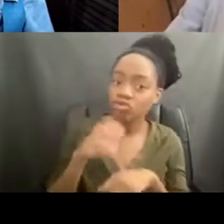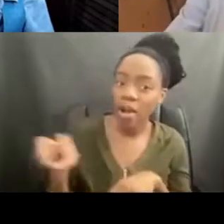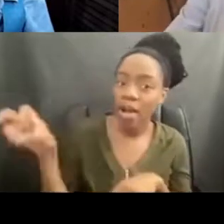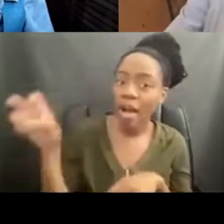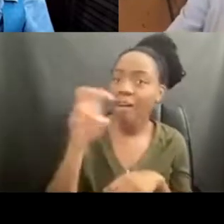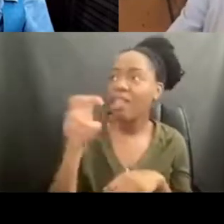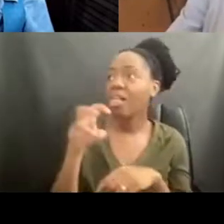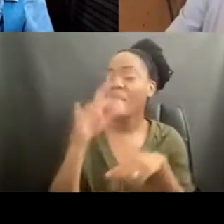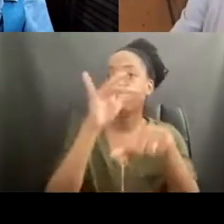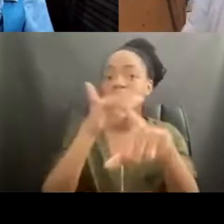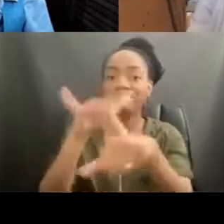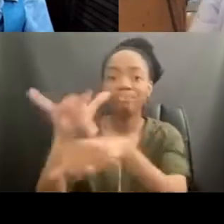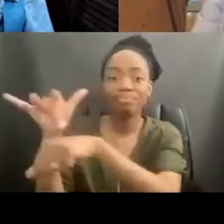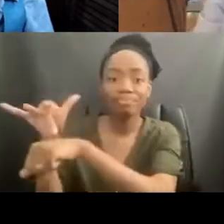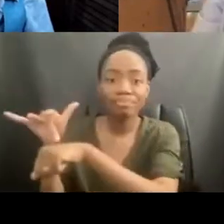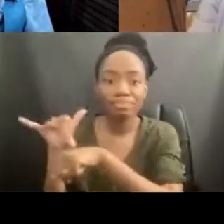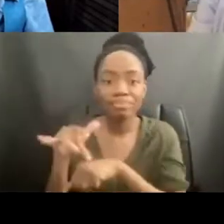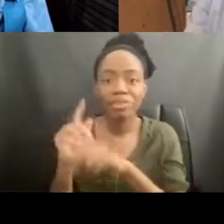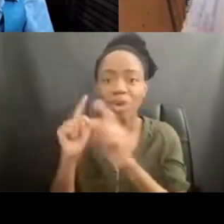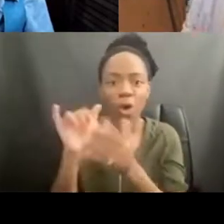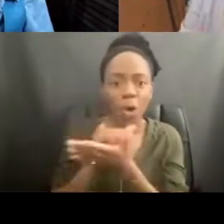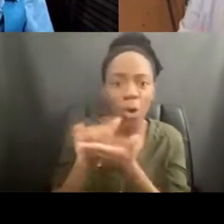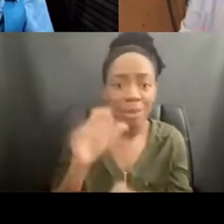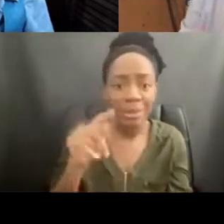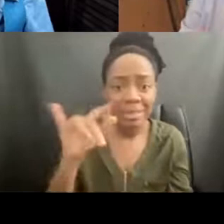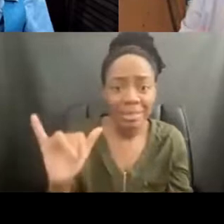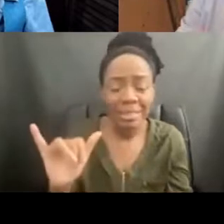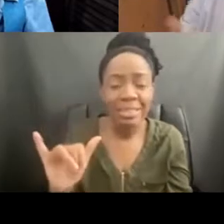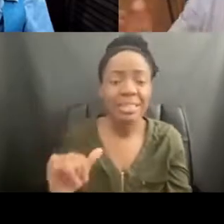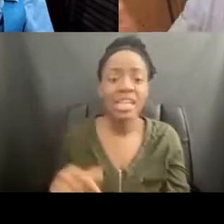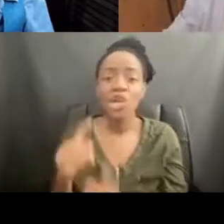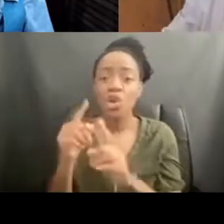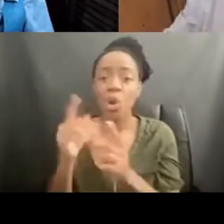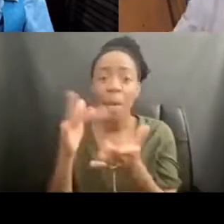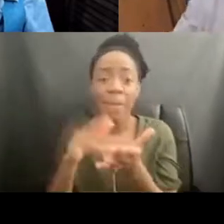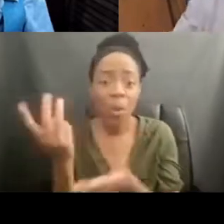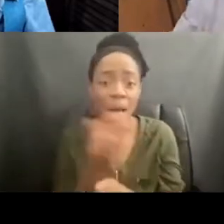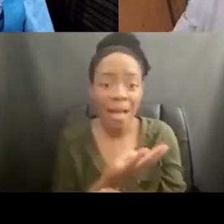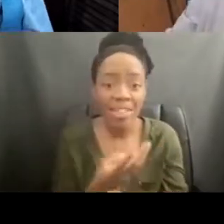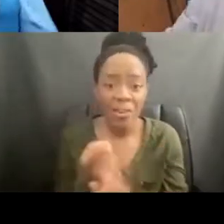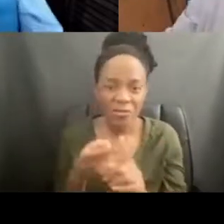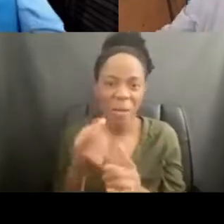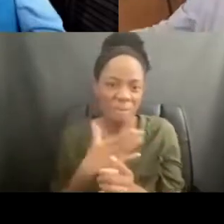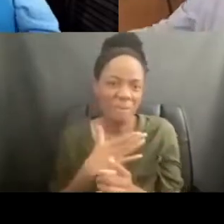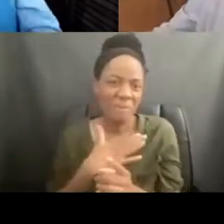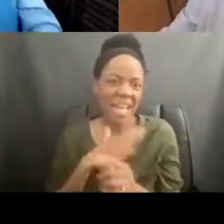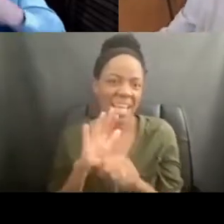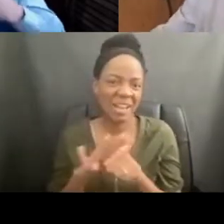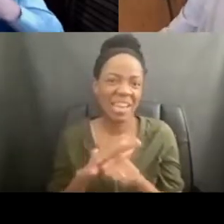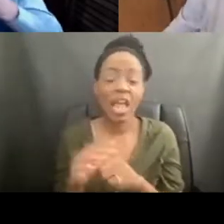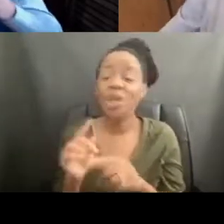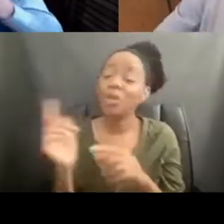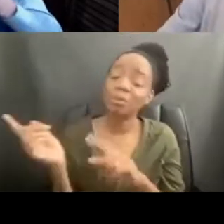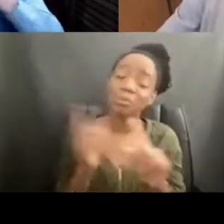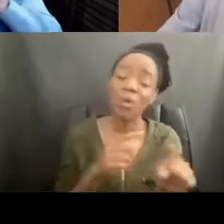get to travel and you get to go to New York City. And then you go to the Midwest. where I come from, and then you go to